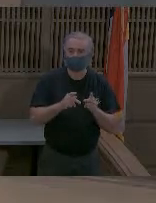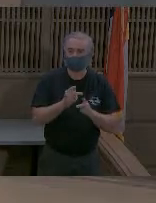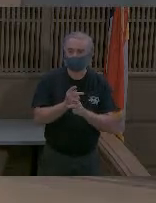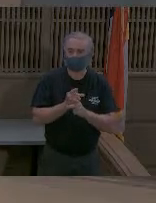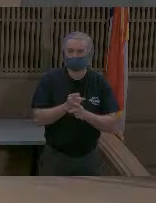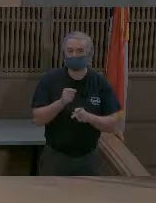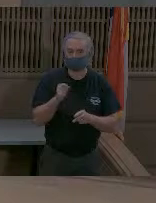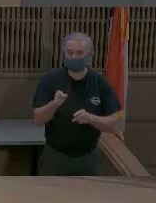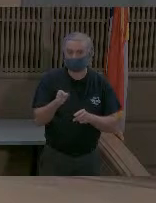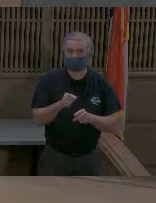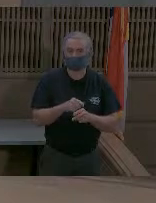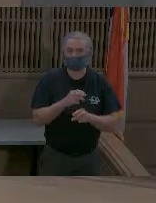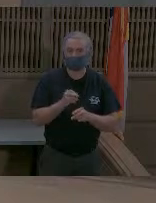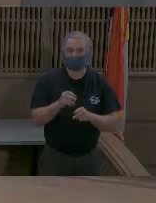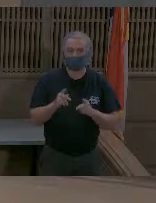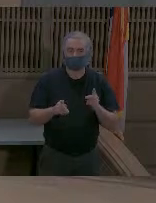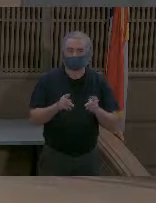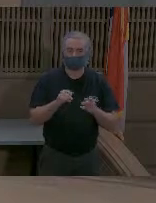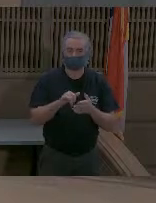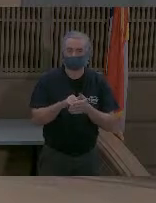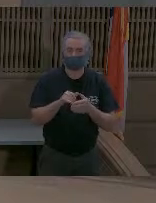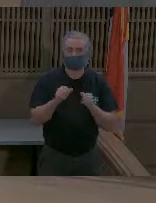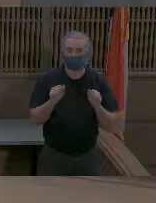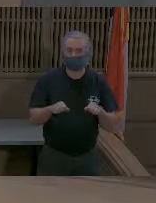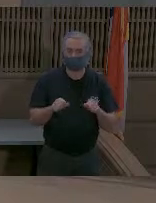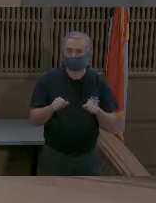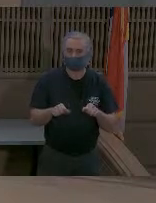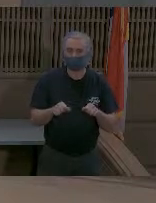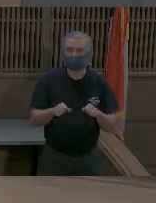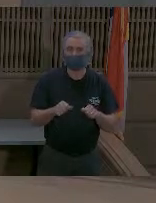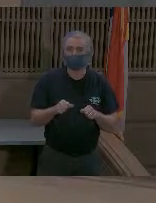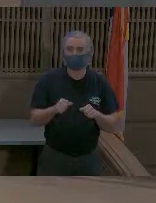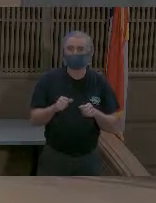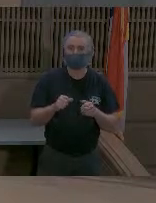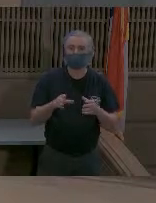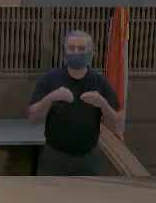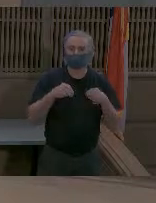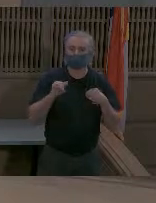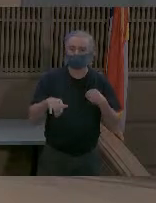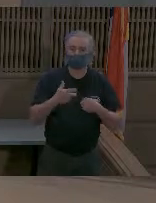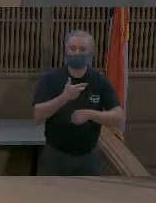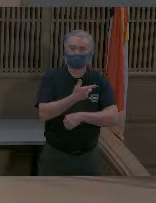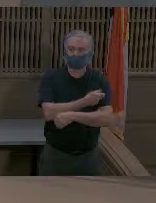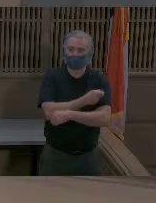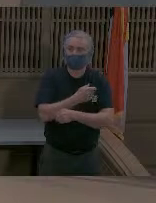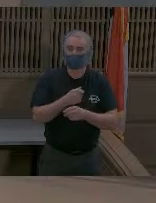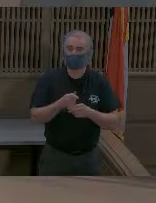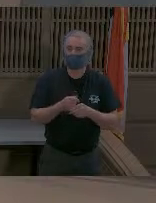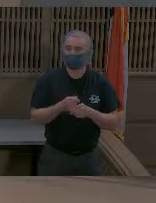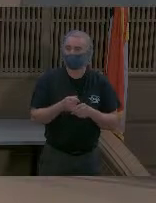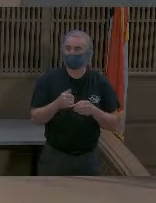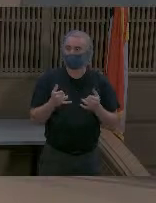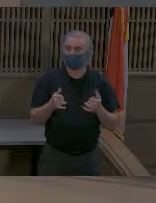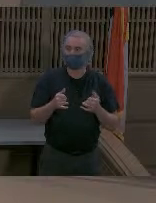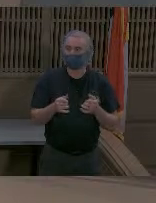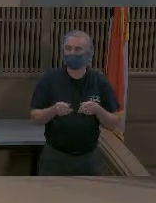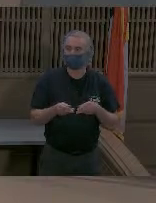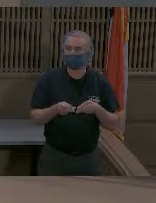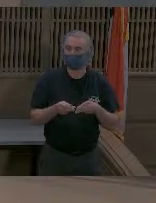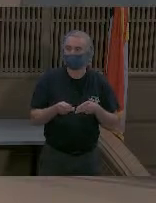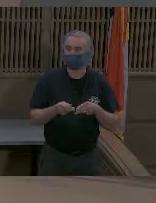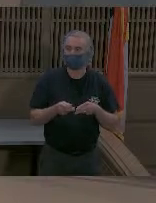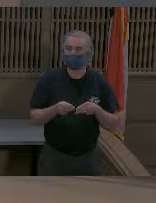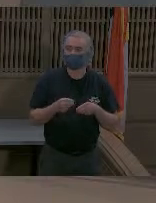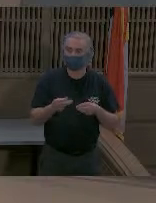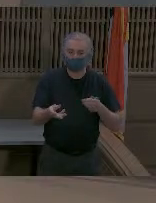pre-hospital personnel are the ones that are now eligible to get the vaccine. But as that list is expanded, we will expand according to the state and the